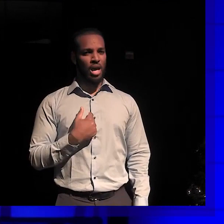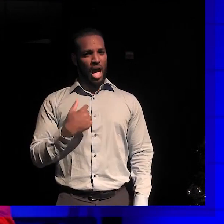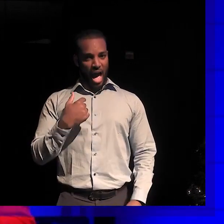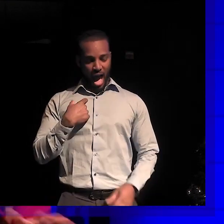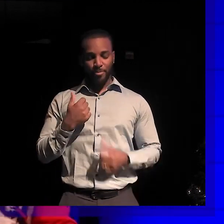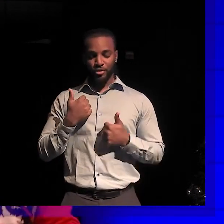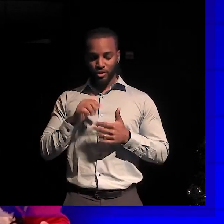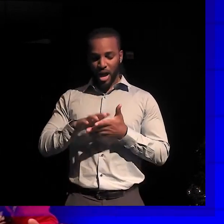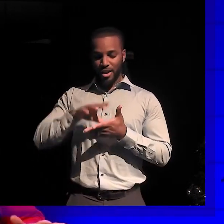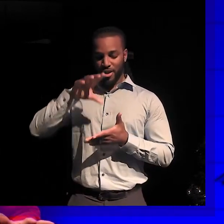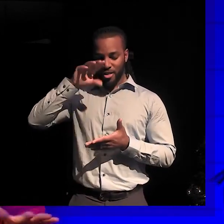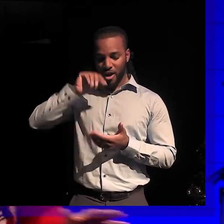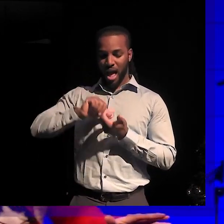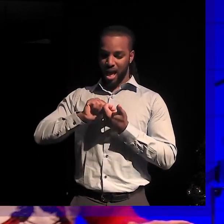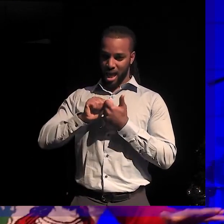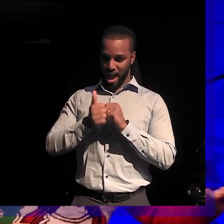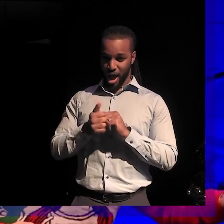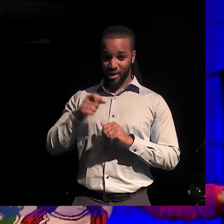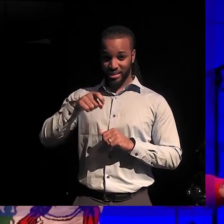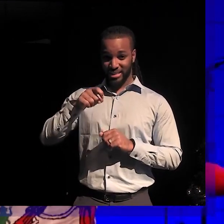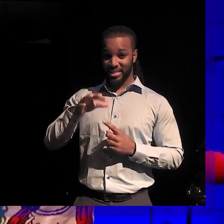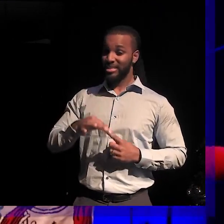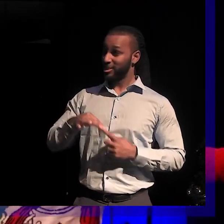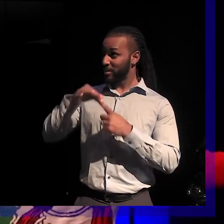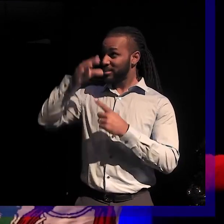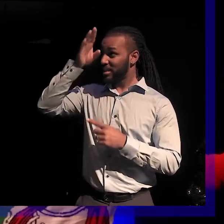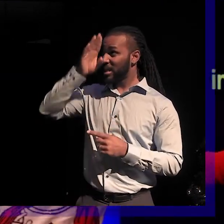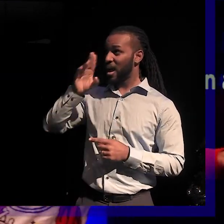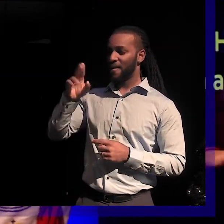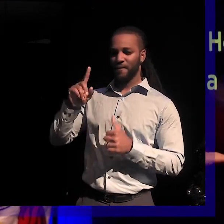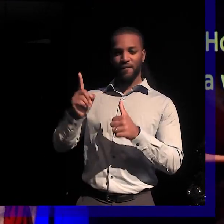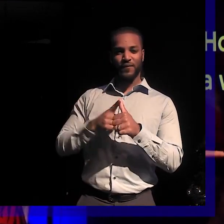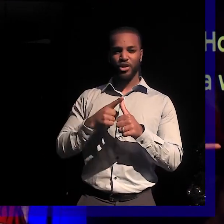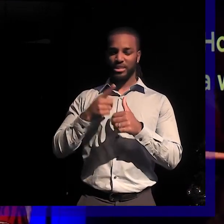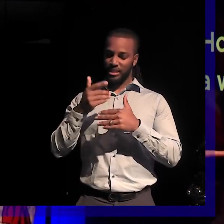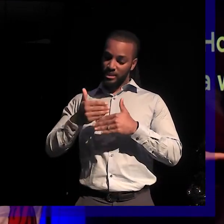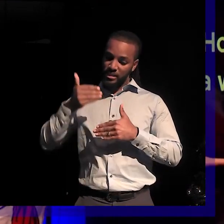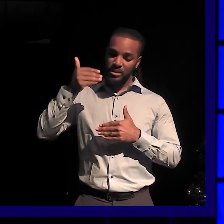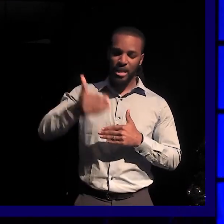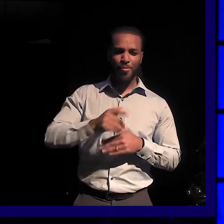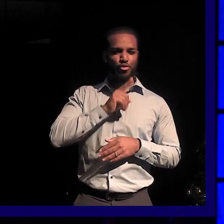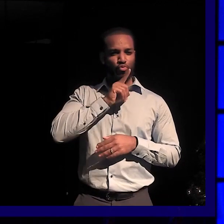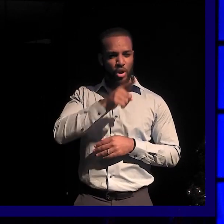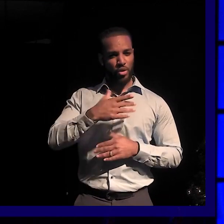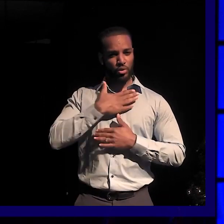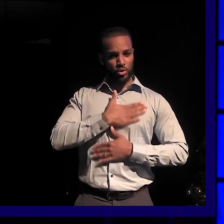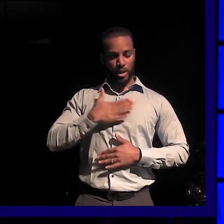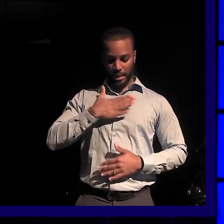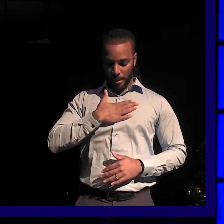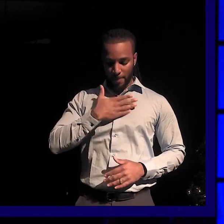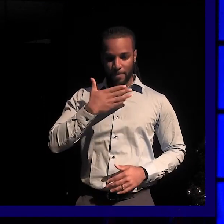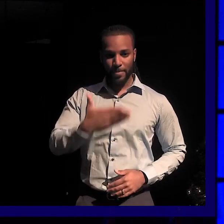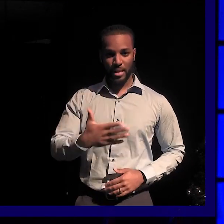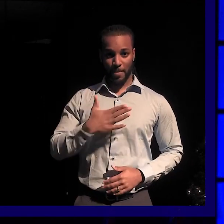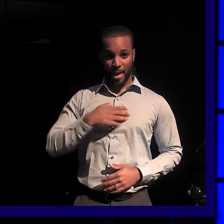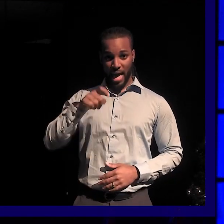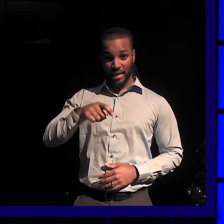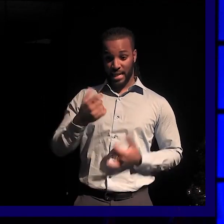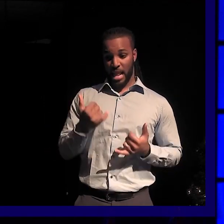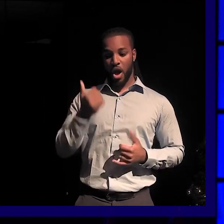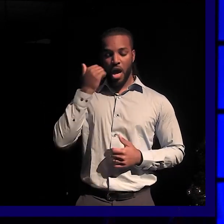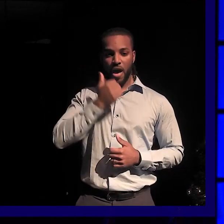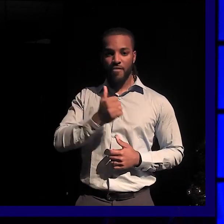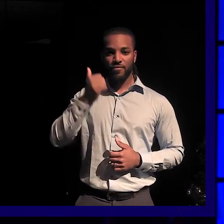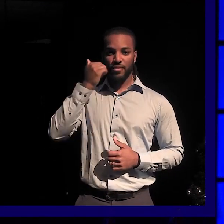to learn how to need, especially God. The first step to real joy is admitting my need. And I do that every day